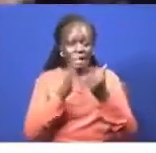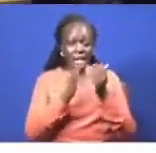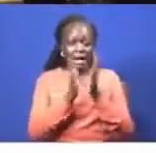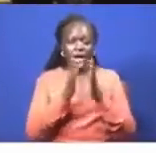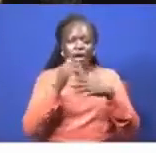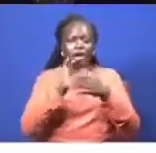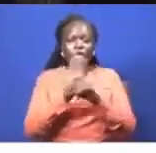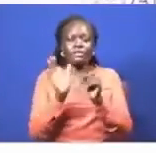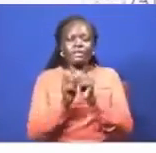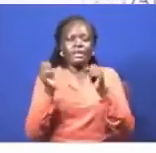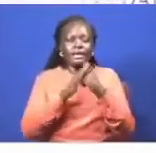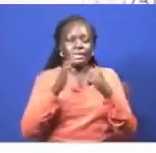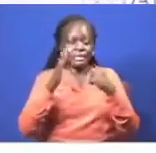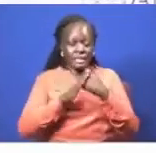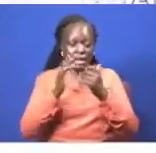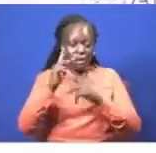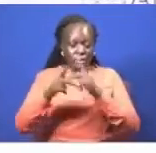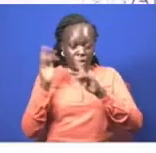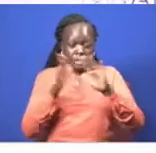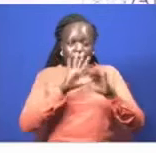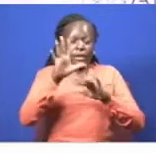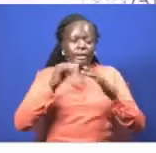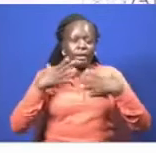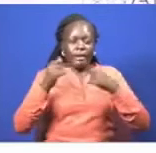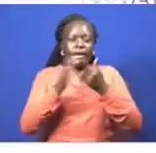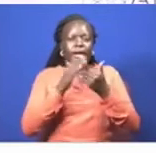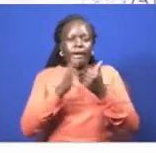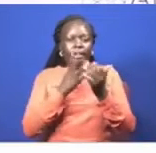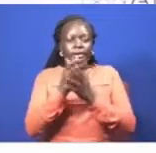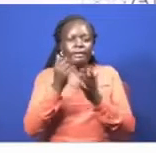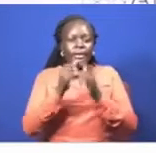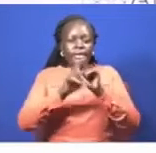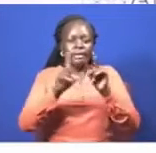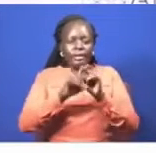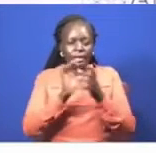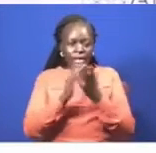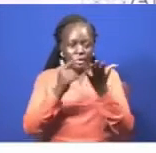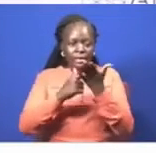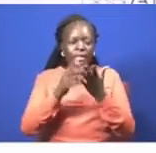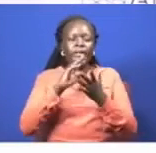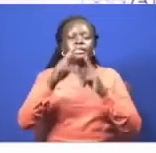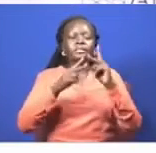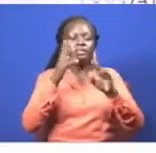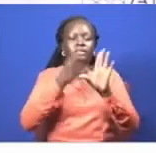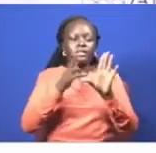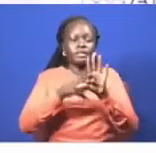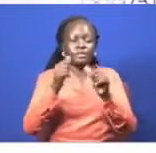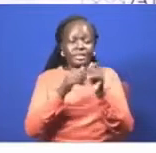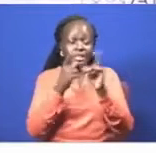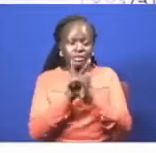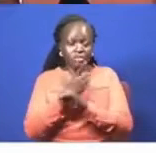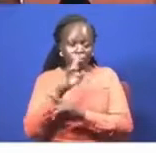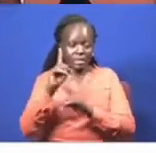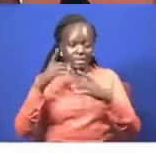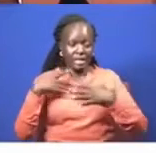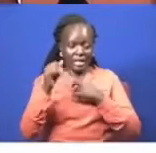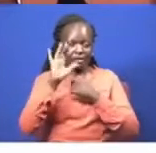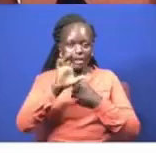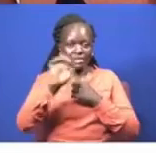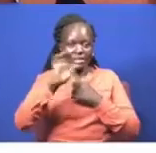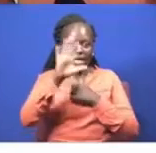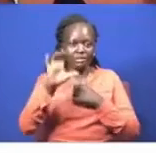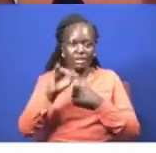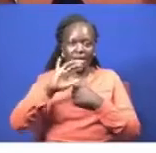COVID-19 vaccination process. The Africa Healthcare Supply Chain Dialogue 2022, attended by Ministries of Health of 5 East